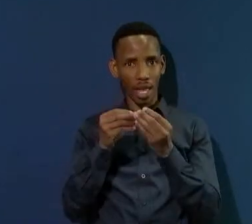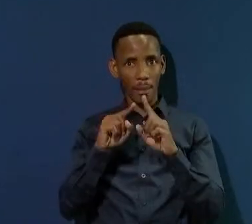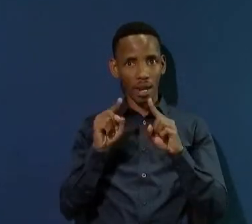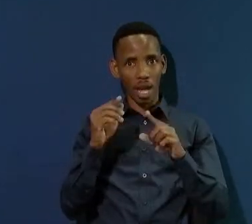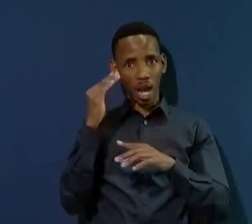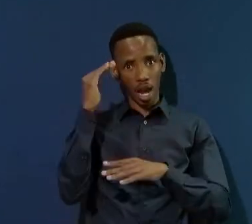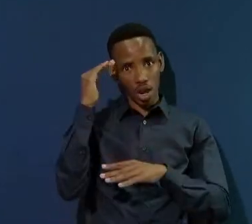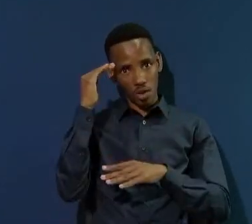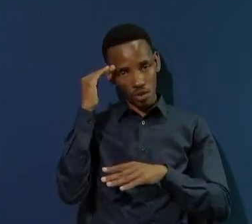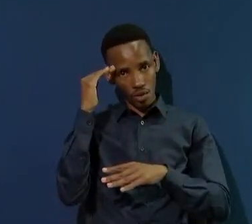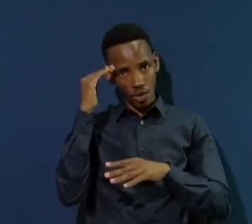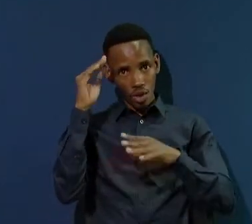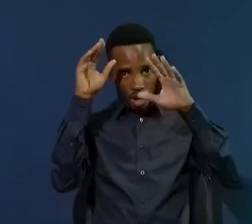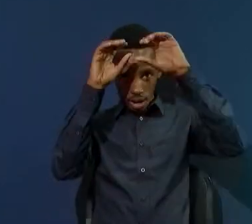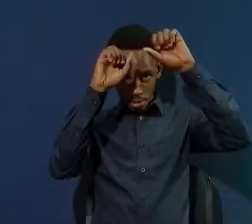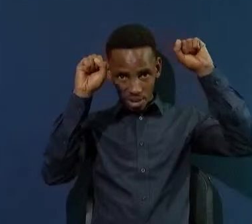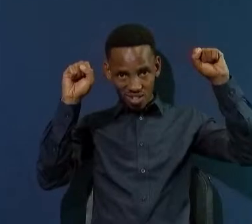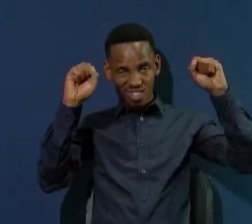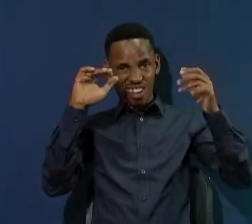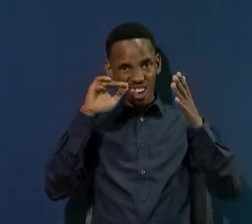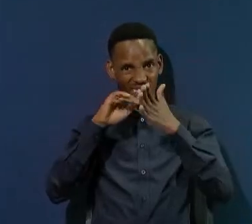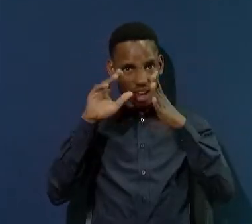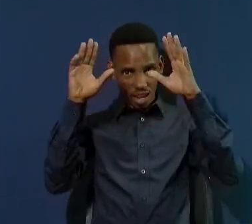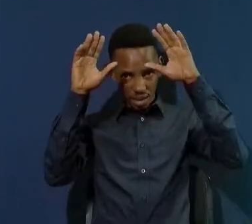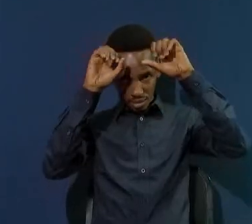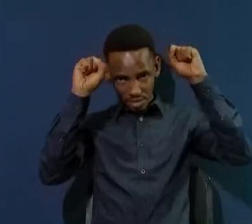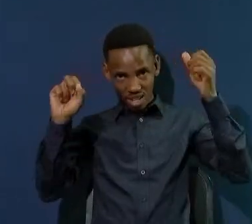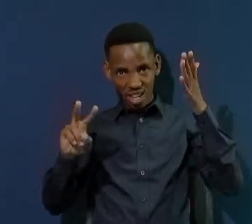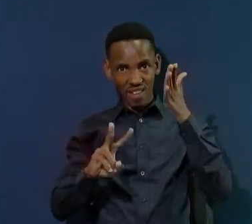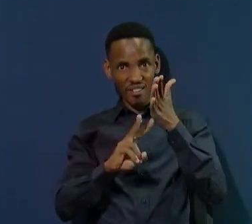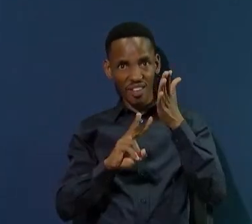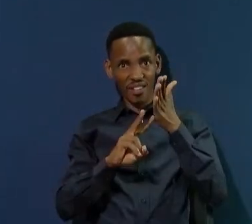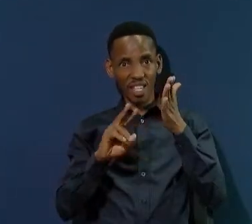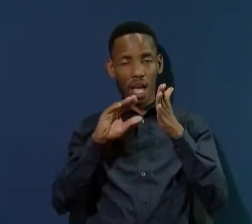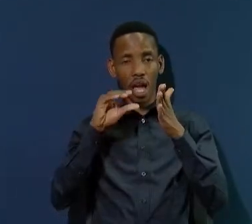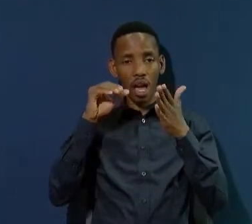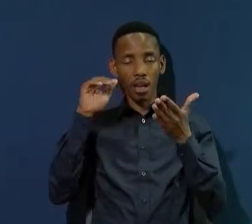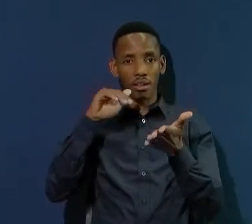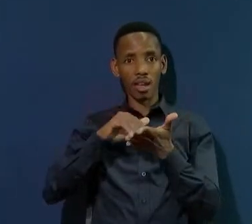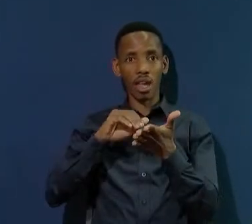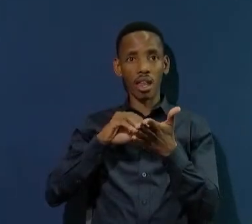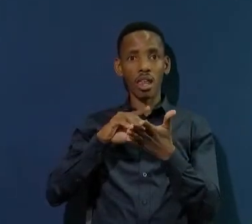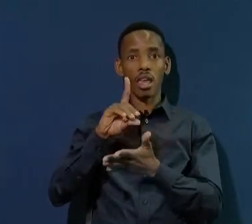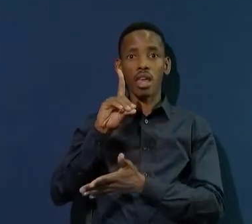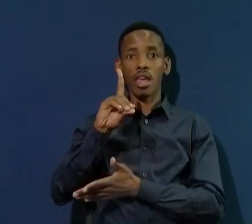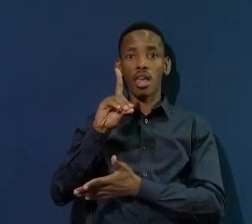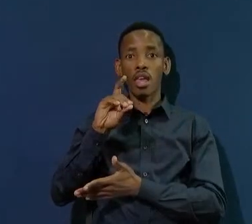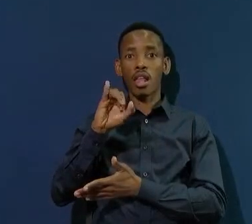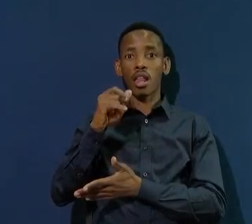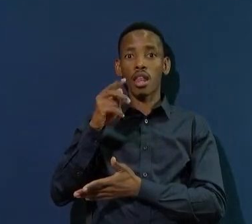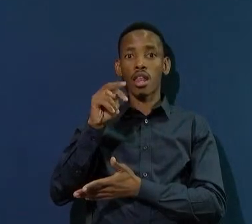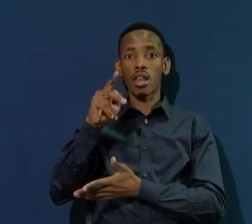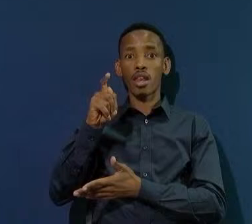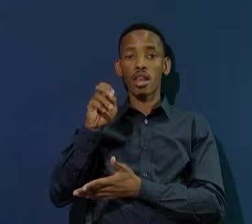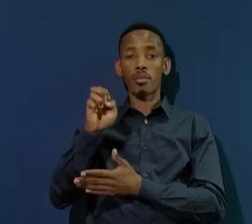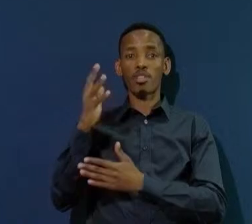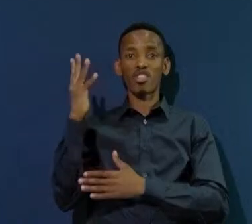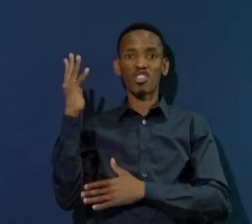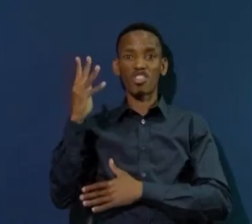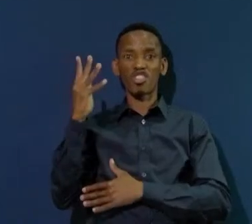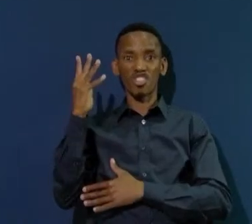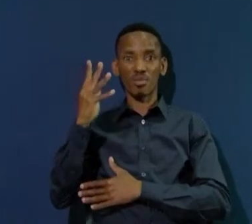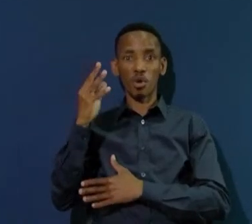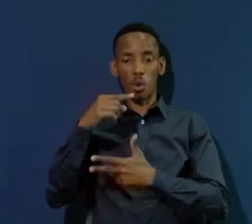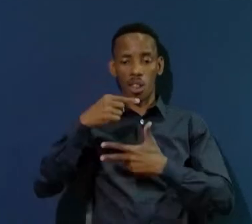le speaker of the National Assembly ba tla ba ntse ba le teng bofoma jwa bone bo simolla ha kae bone ba re buang ka